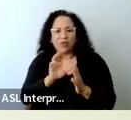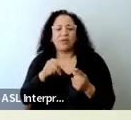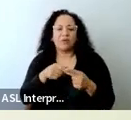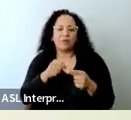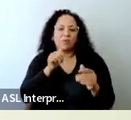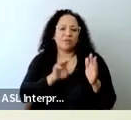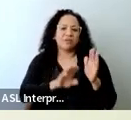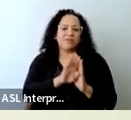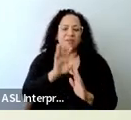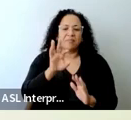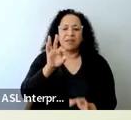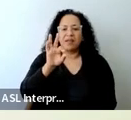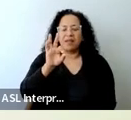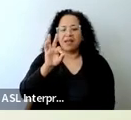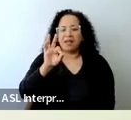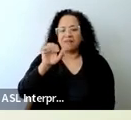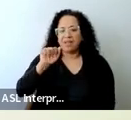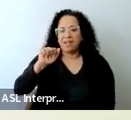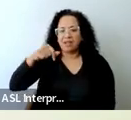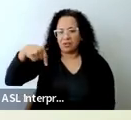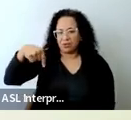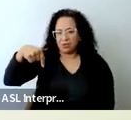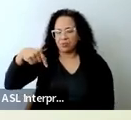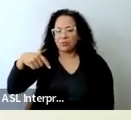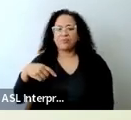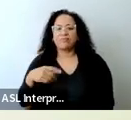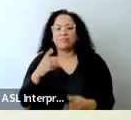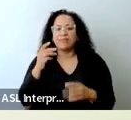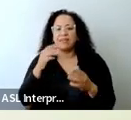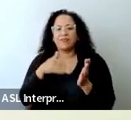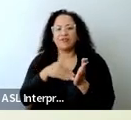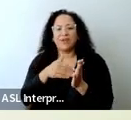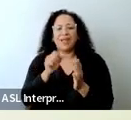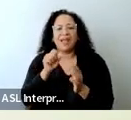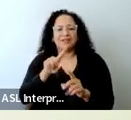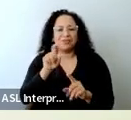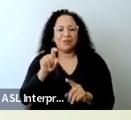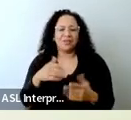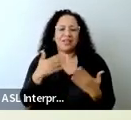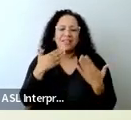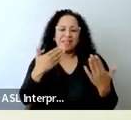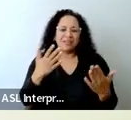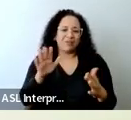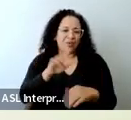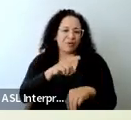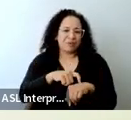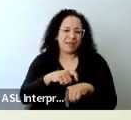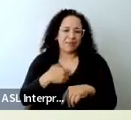develop frequently asked questions. Thank you for your time and have a good day.